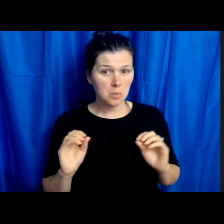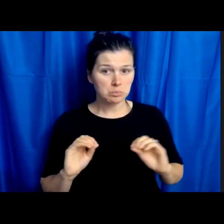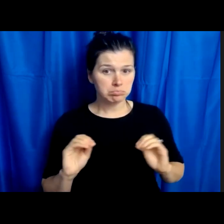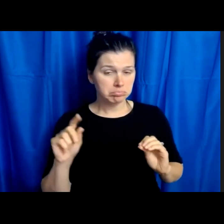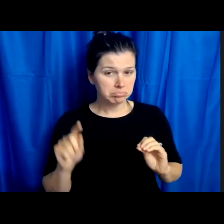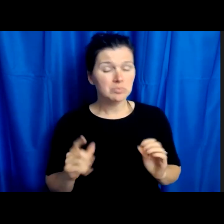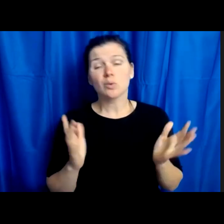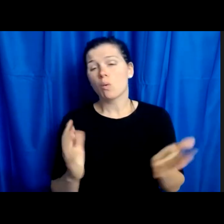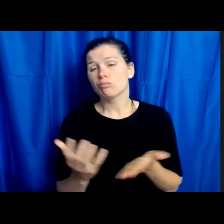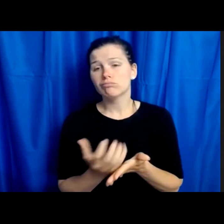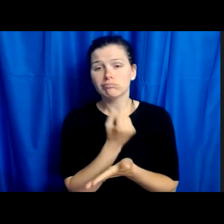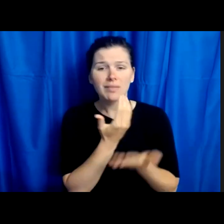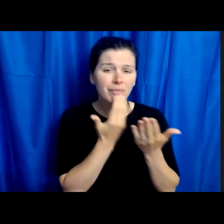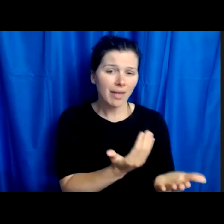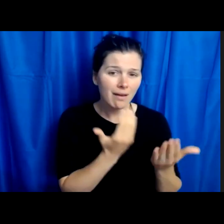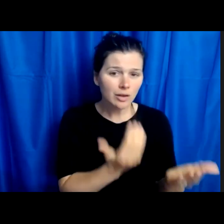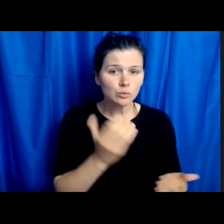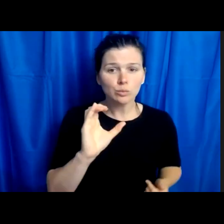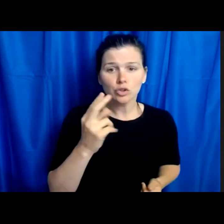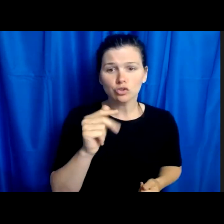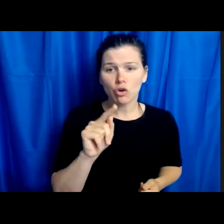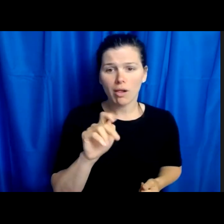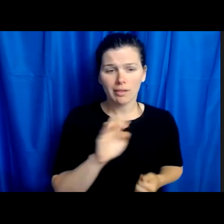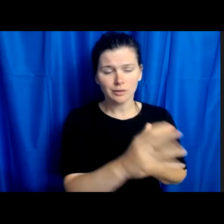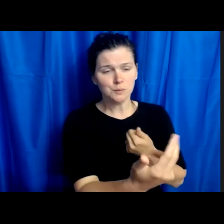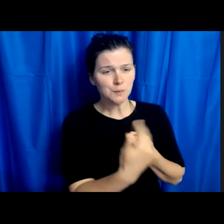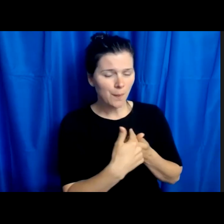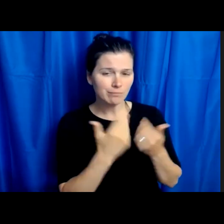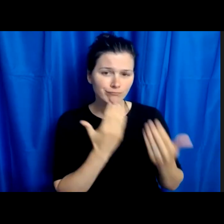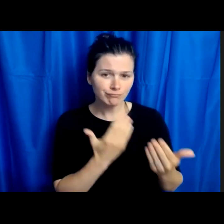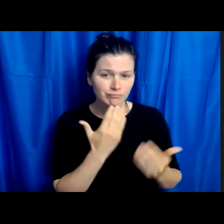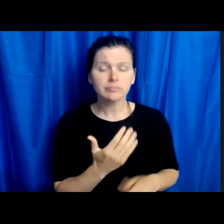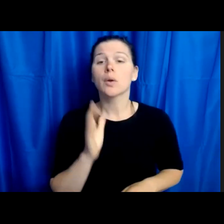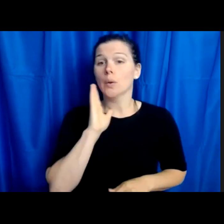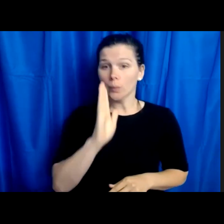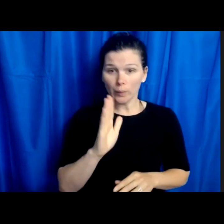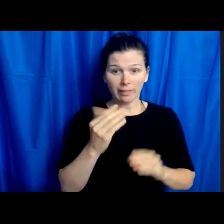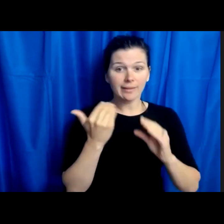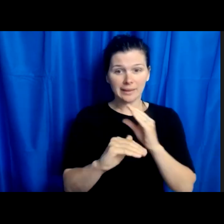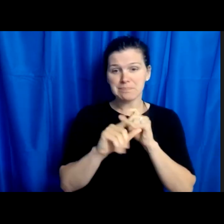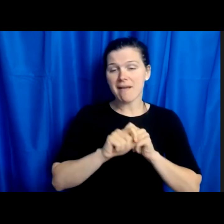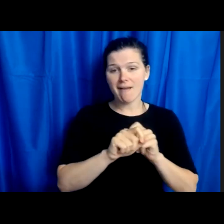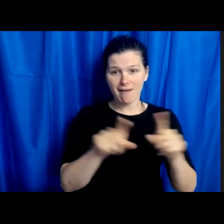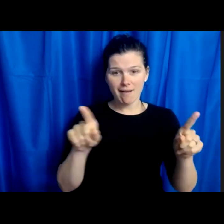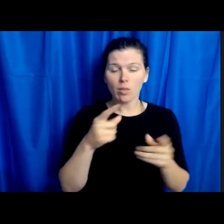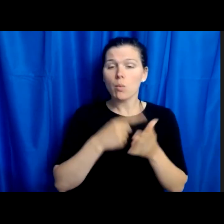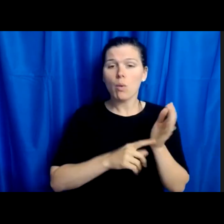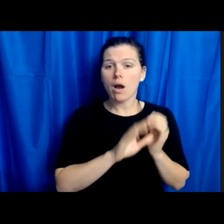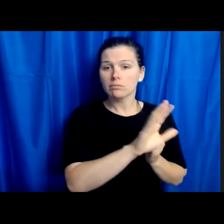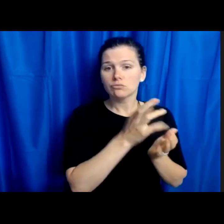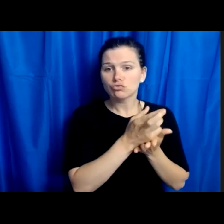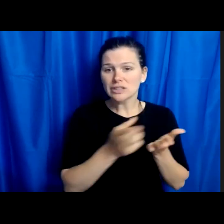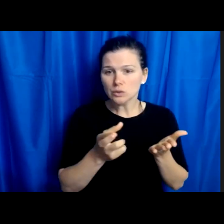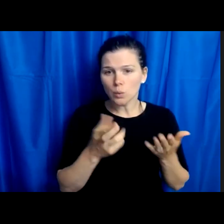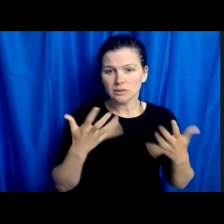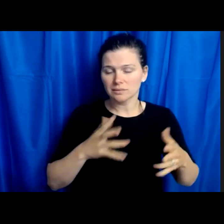say thank you so much, Charlotte, for joining us today. I will send an email out to everyone with the resources that Charlotte talked about, another